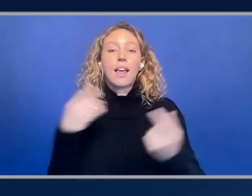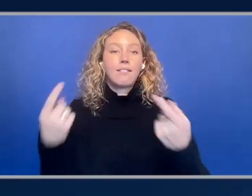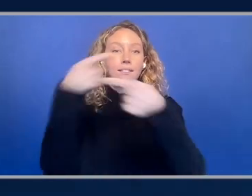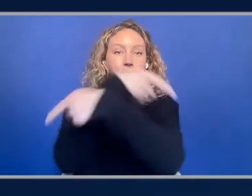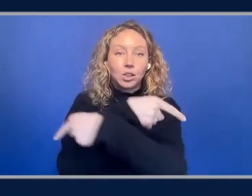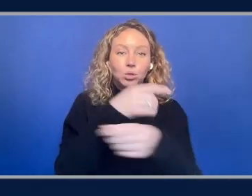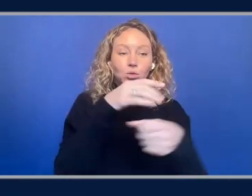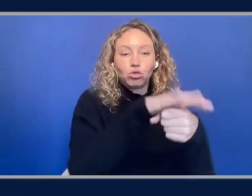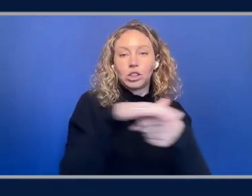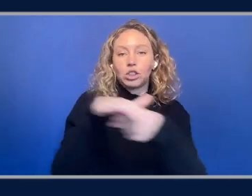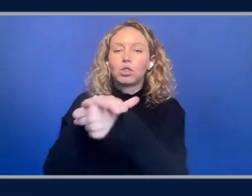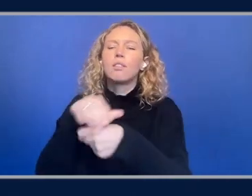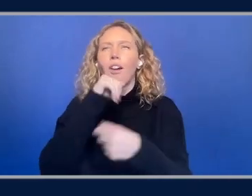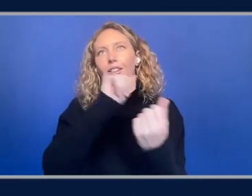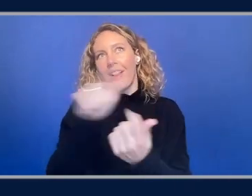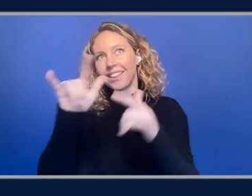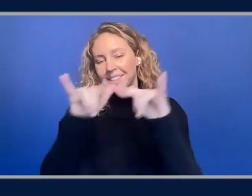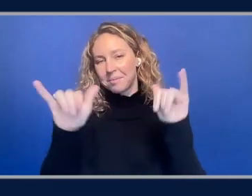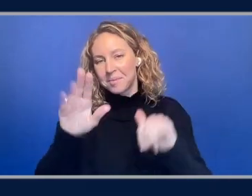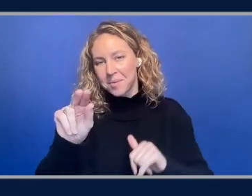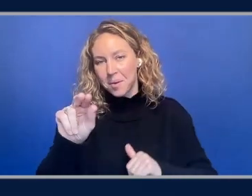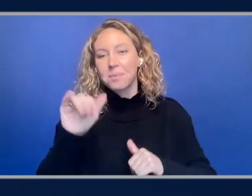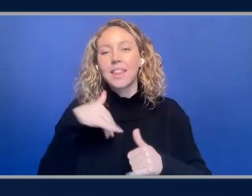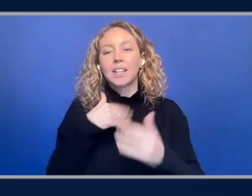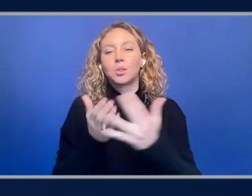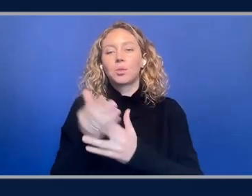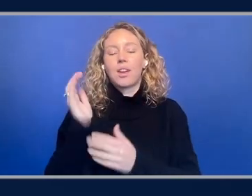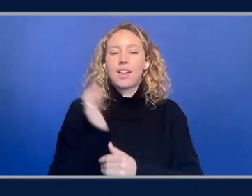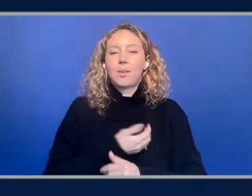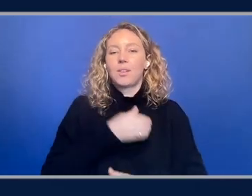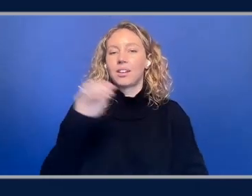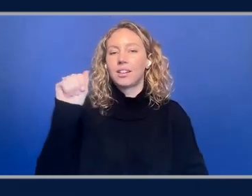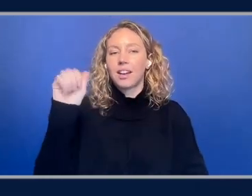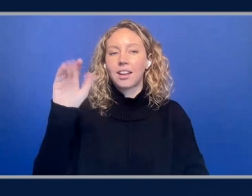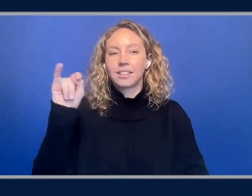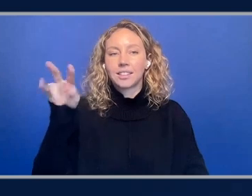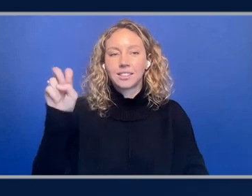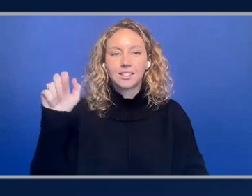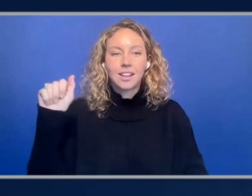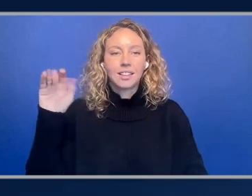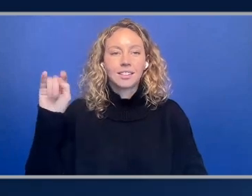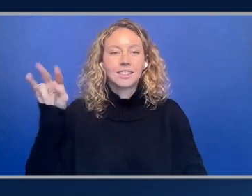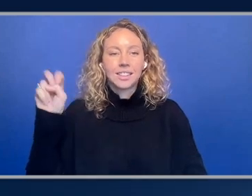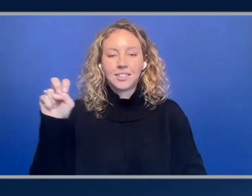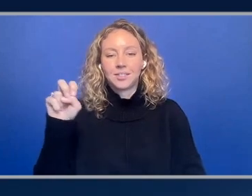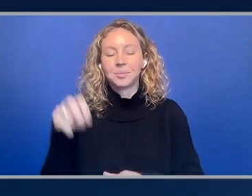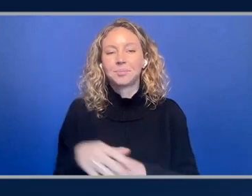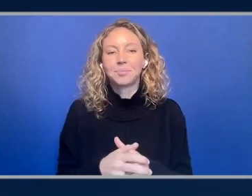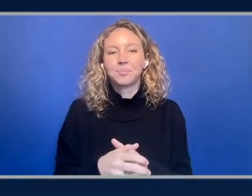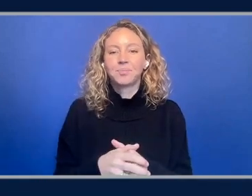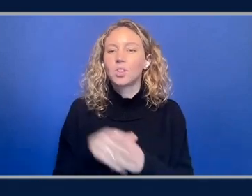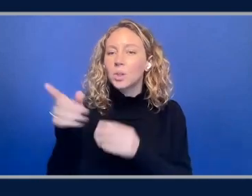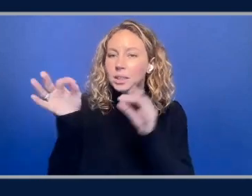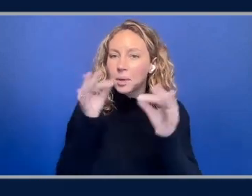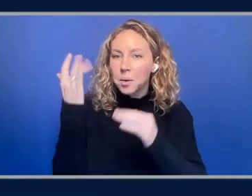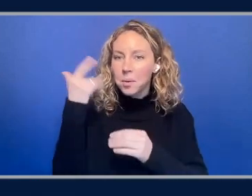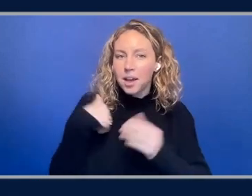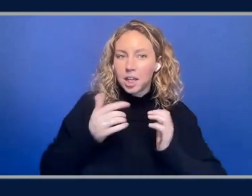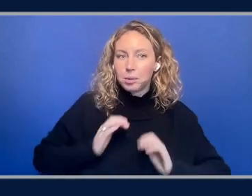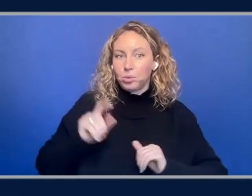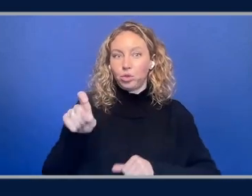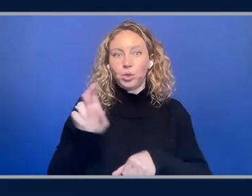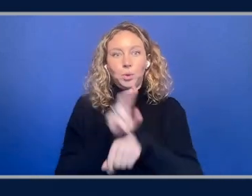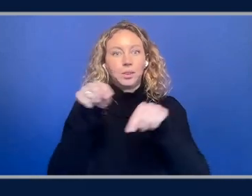all of them at once. And that's through the active nature of MemoryDB multi-region. Yeah, so you've kind of started to tell us why customers should use the feature,